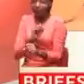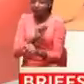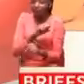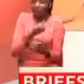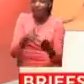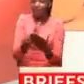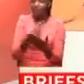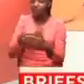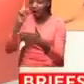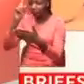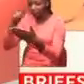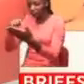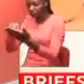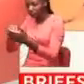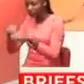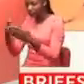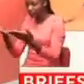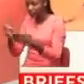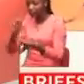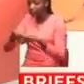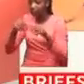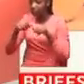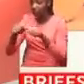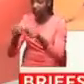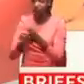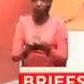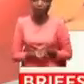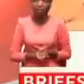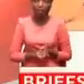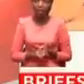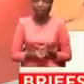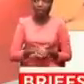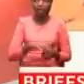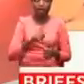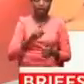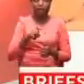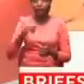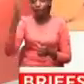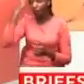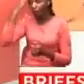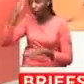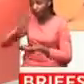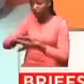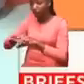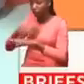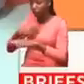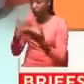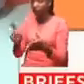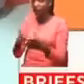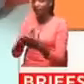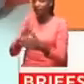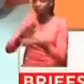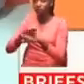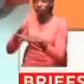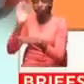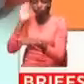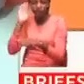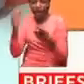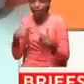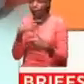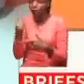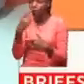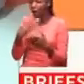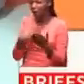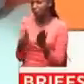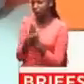sure we'll be looking at that as we move on. Yes, we will. You know, it's so good to have you, and it's so good to hear people who have gone